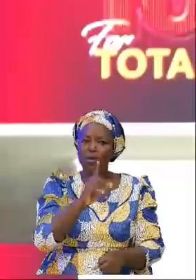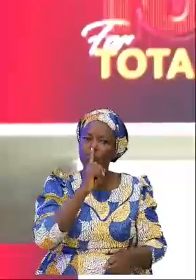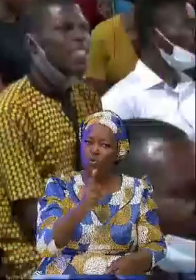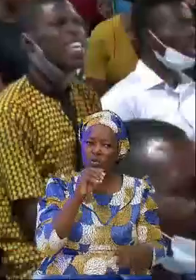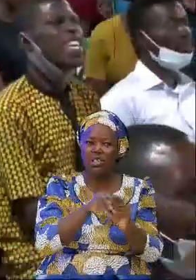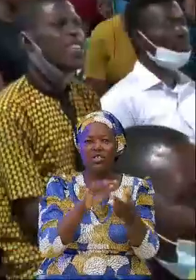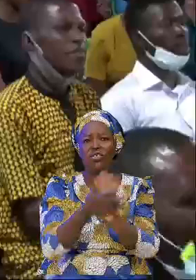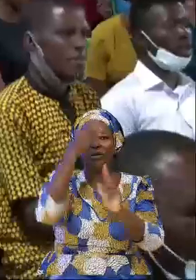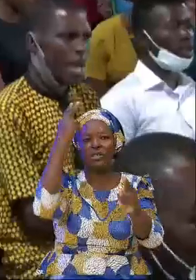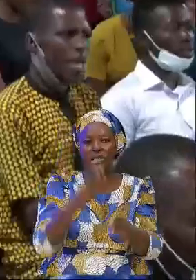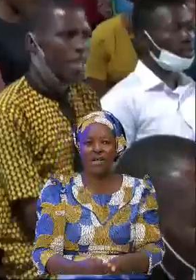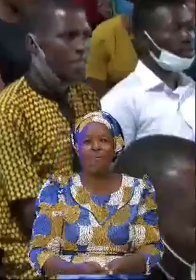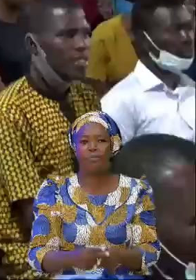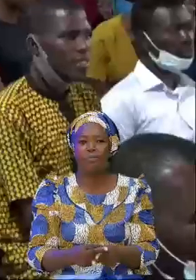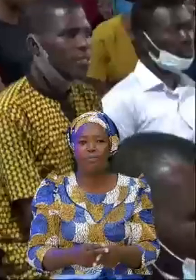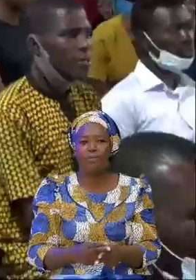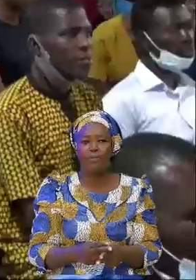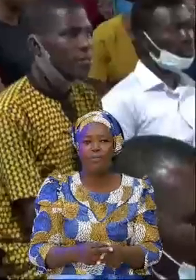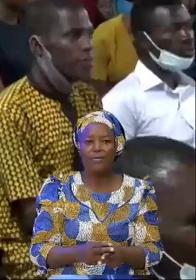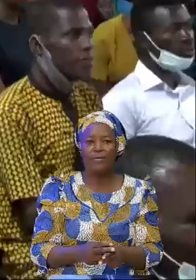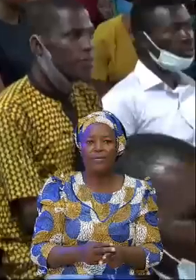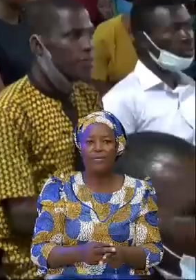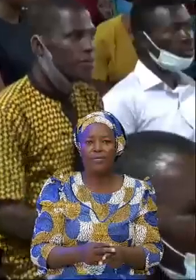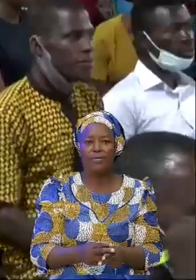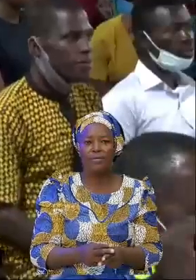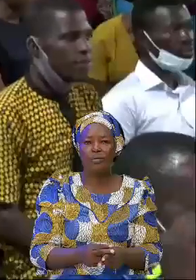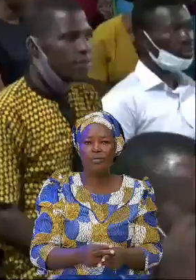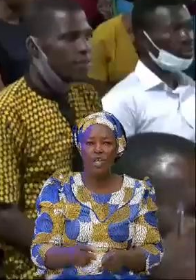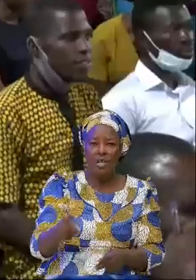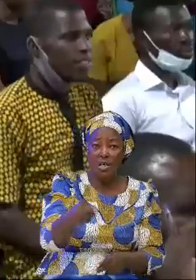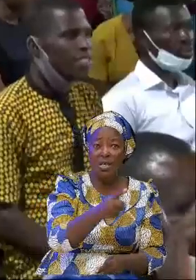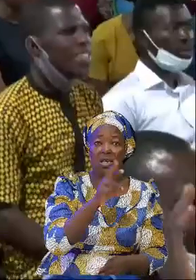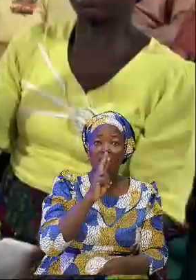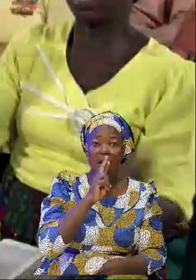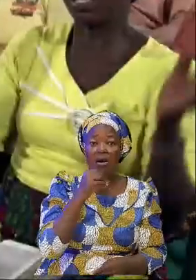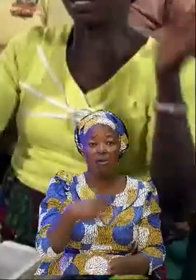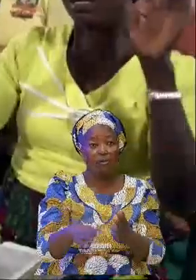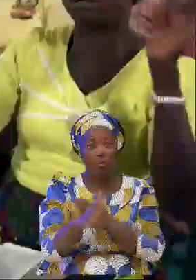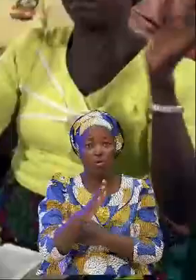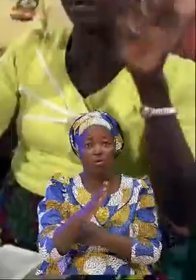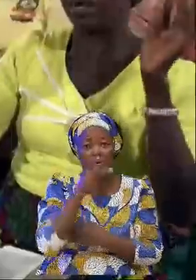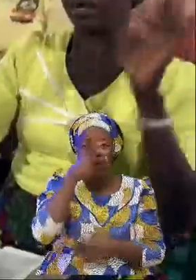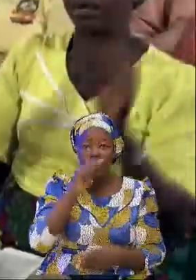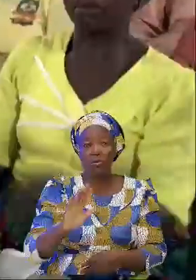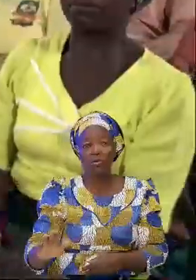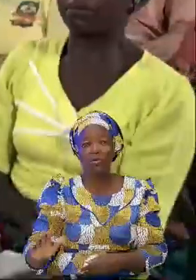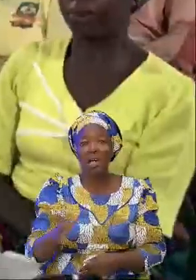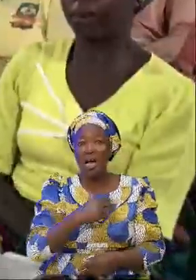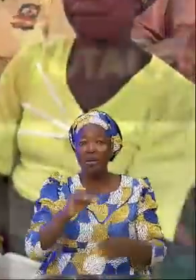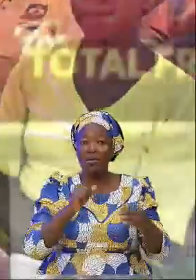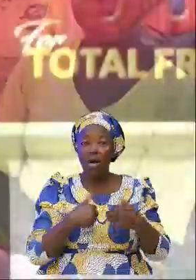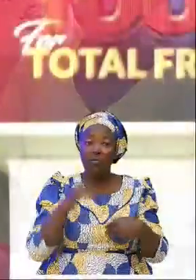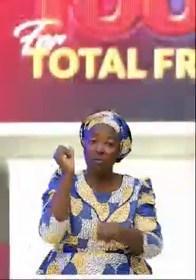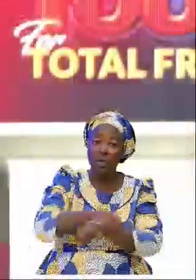heavenly. And your salvation will be real in Jesus' name. Ye